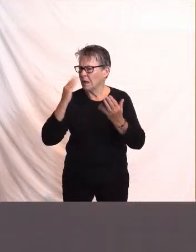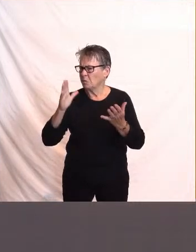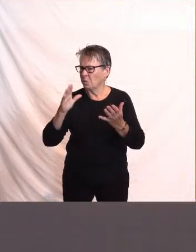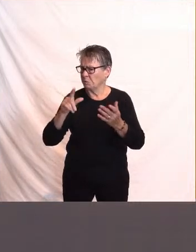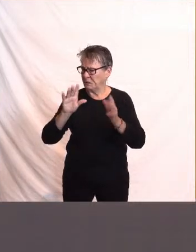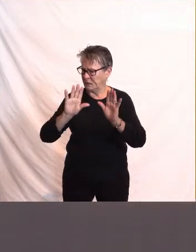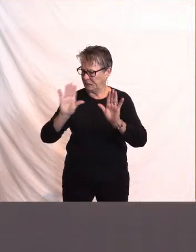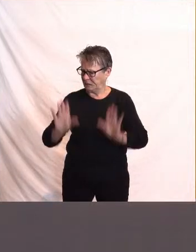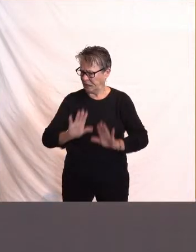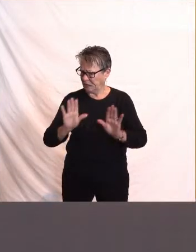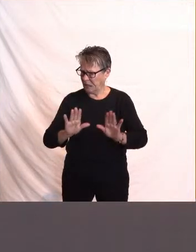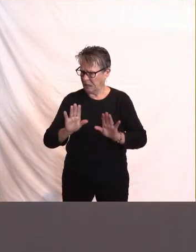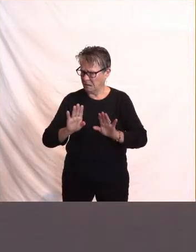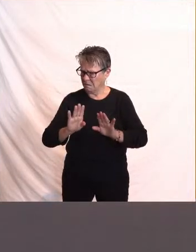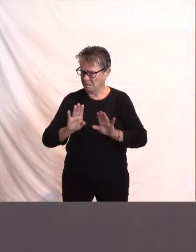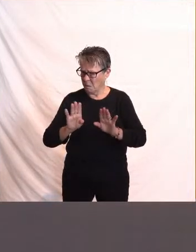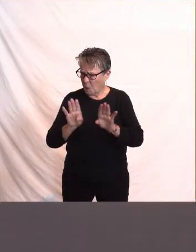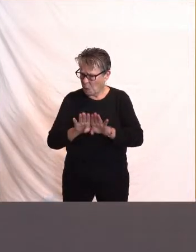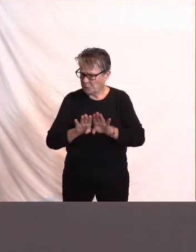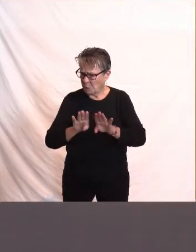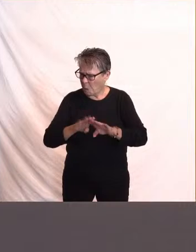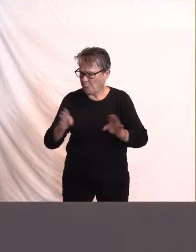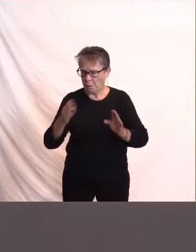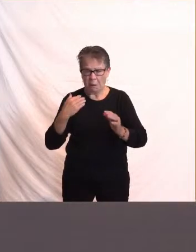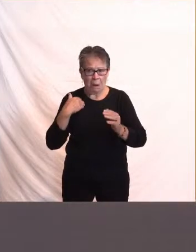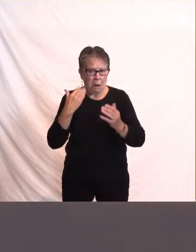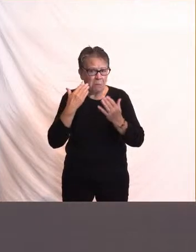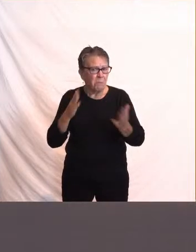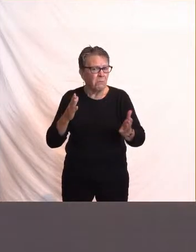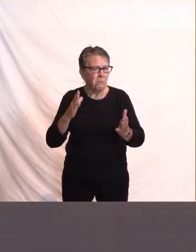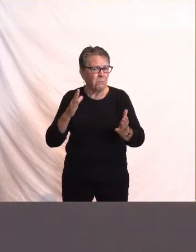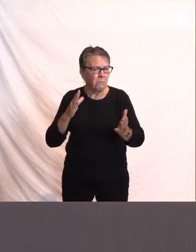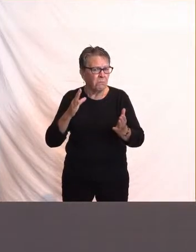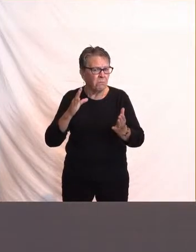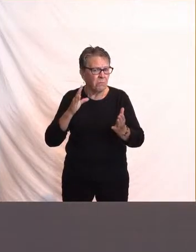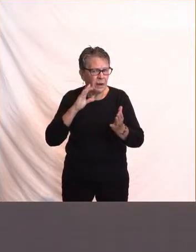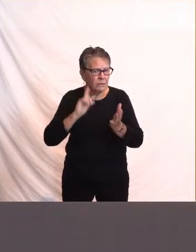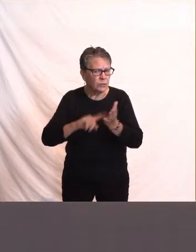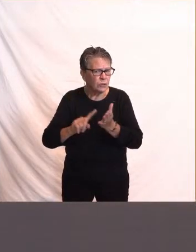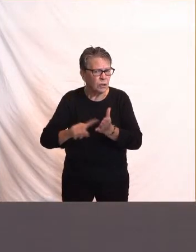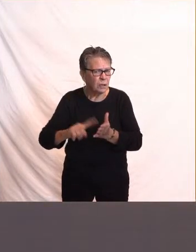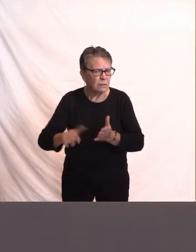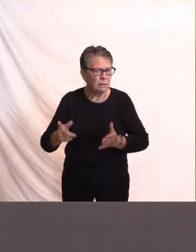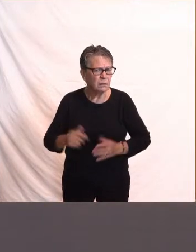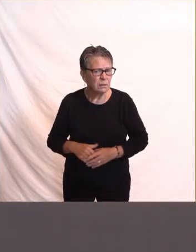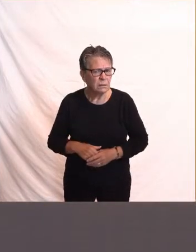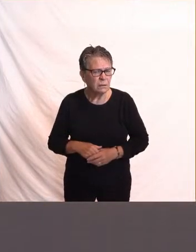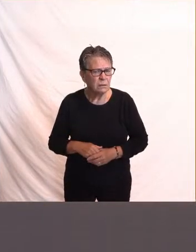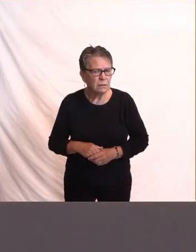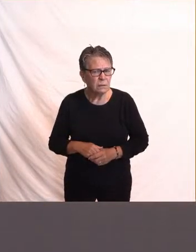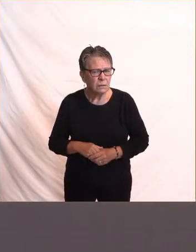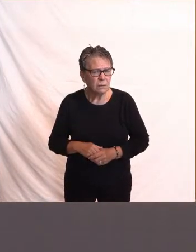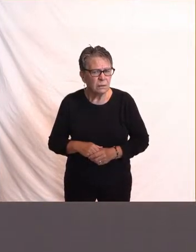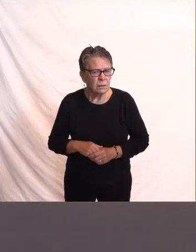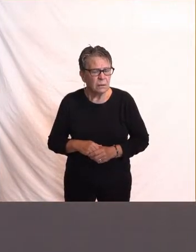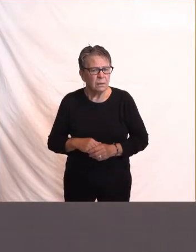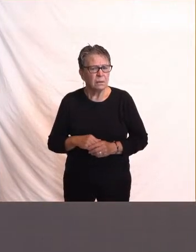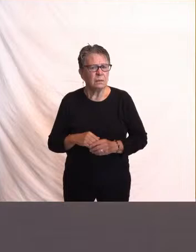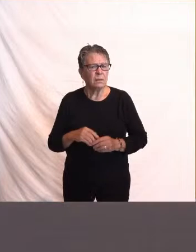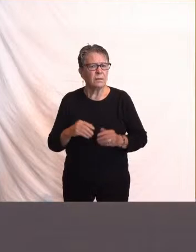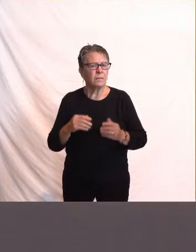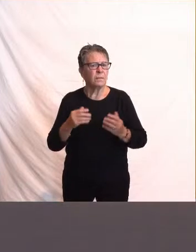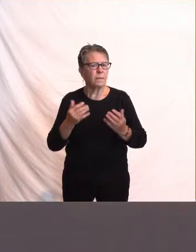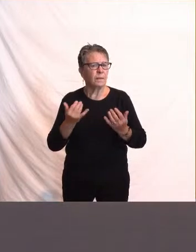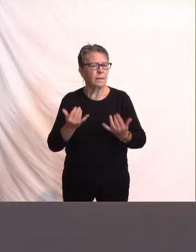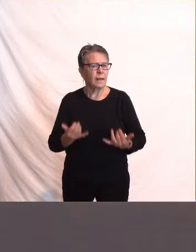is causal toward that. And again, I'll hand this to the experts, but the big headline for me on pregnant women is it does not impact your